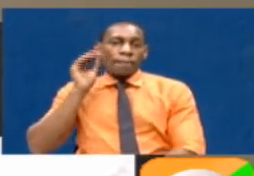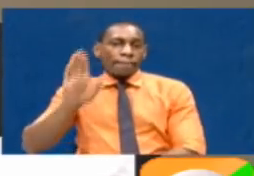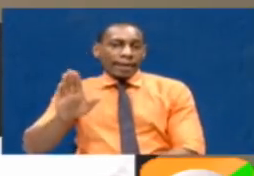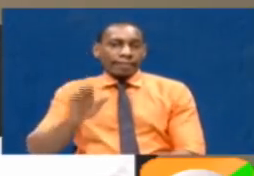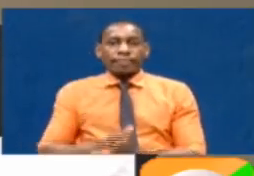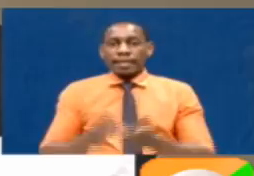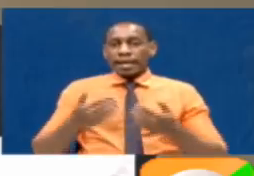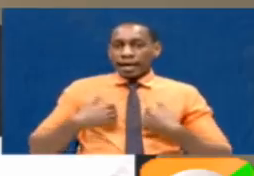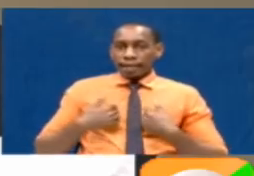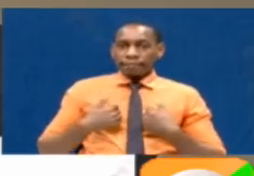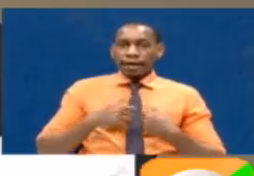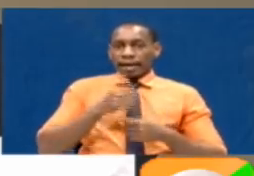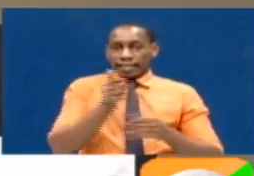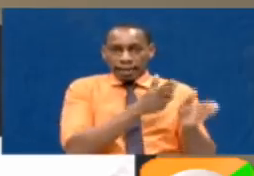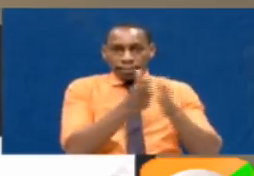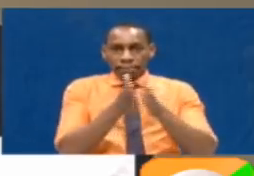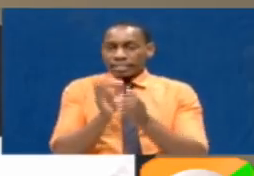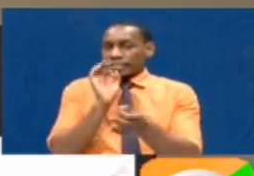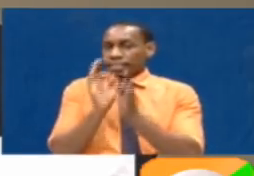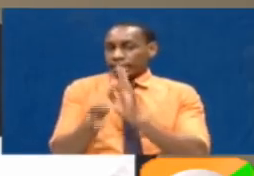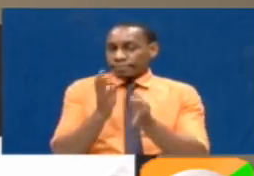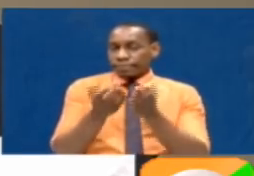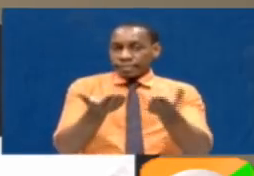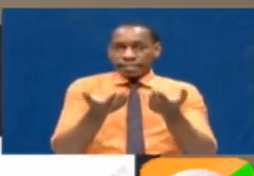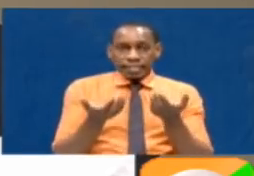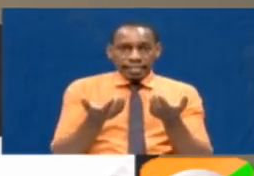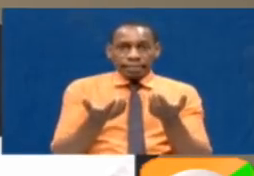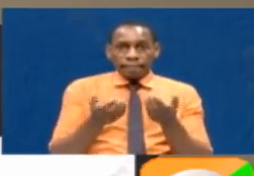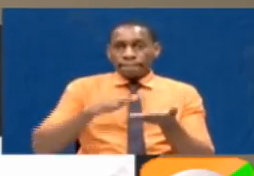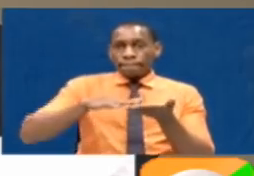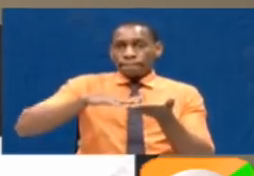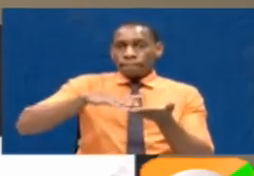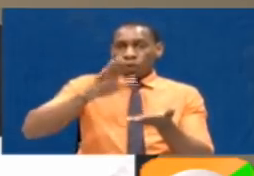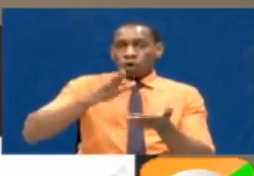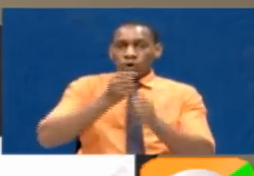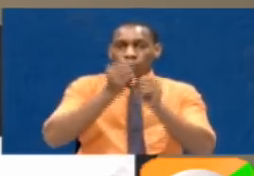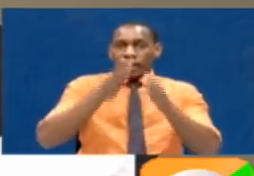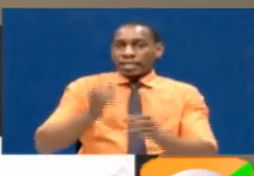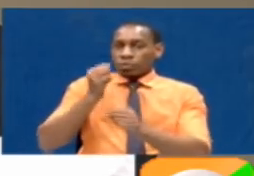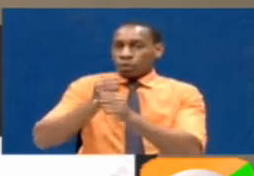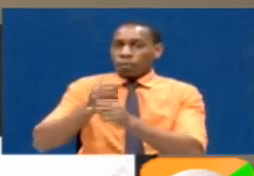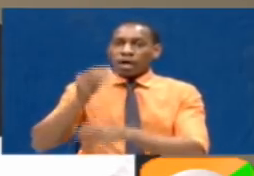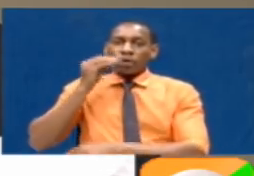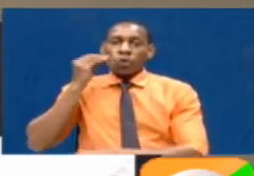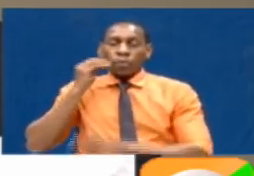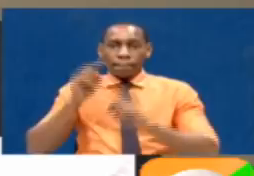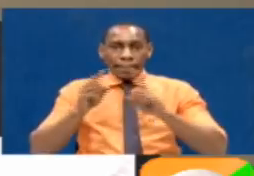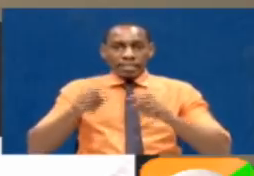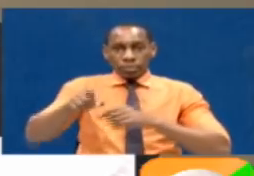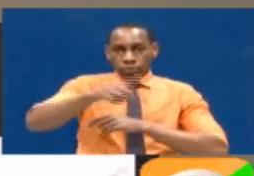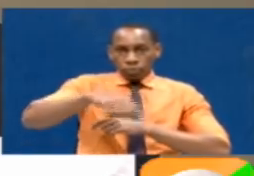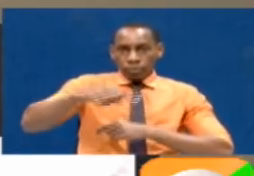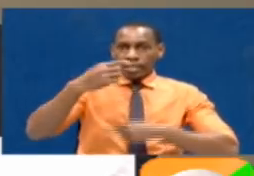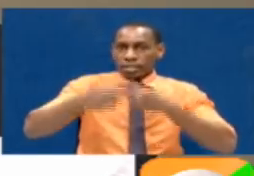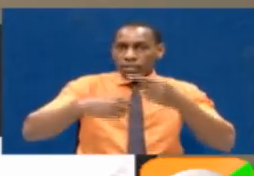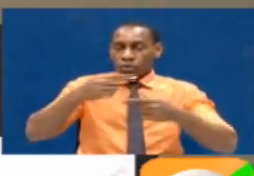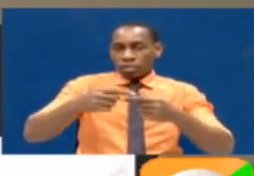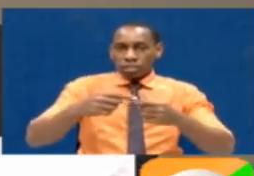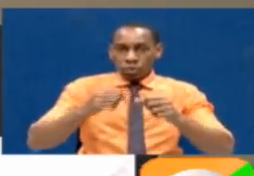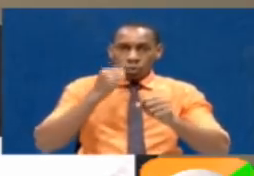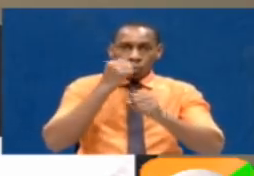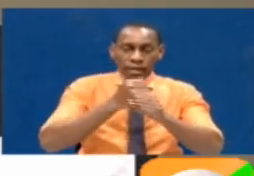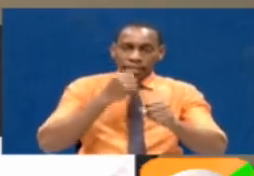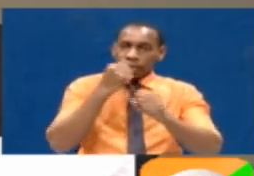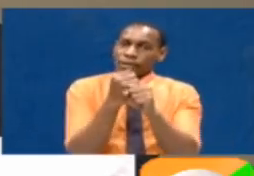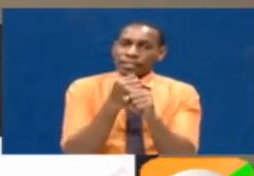we have contingency plans in case we need to make any more of our employees work from home. But we'll keep all the lights on,